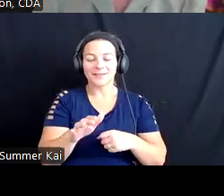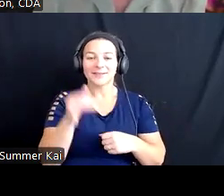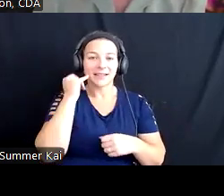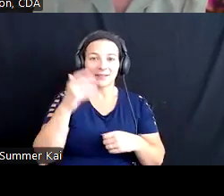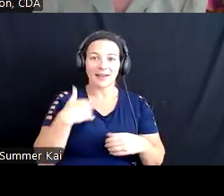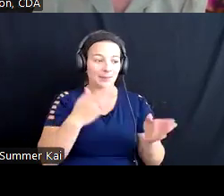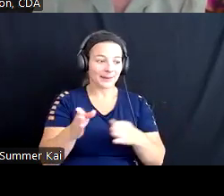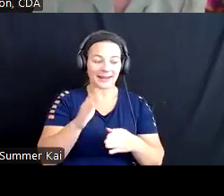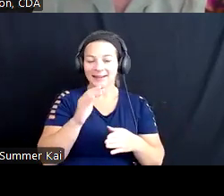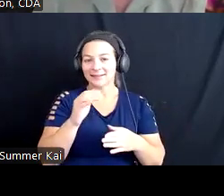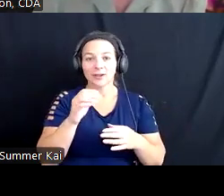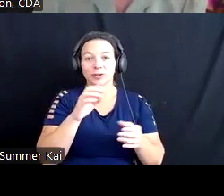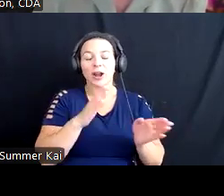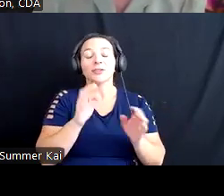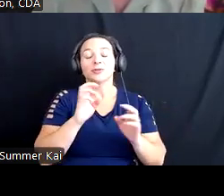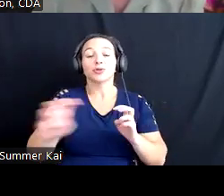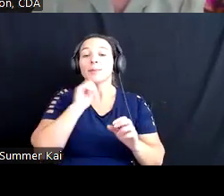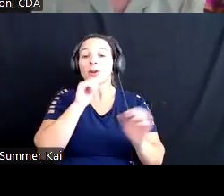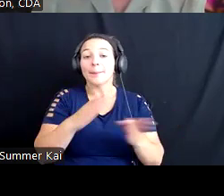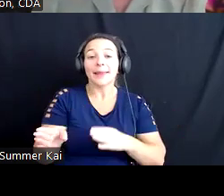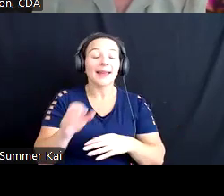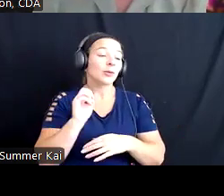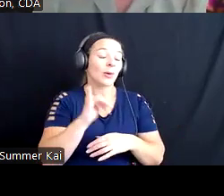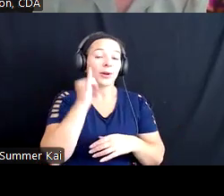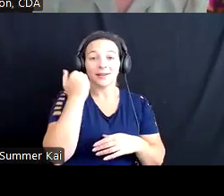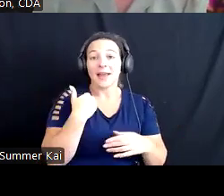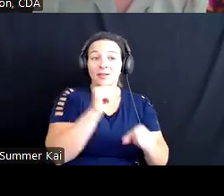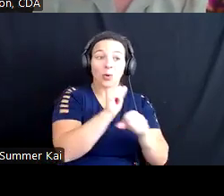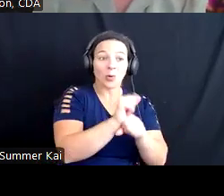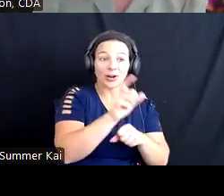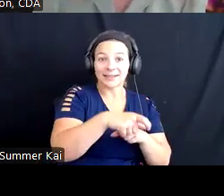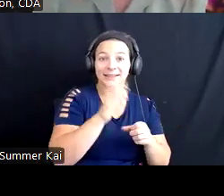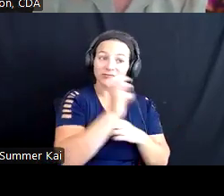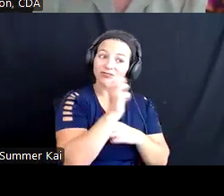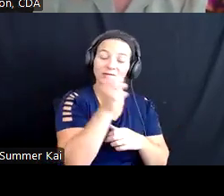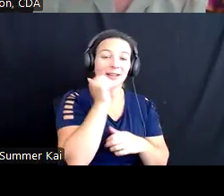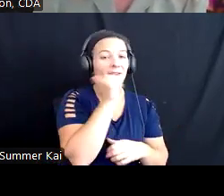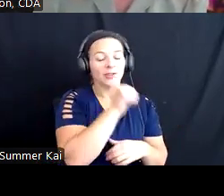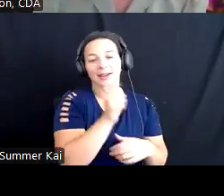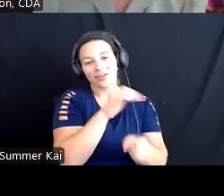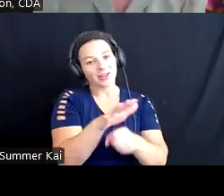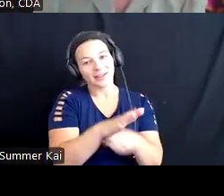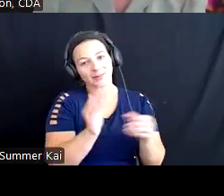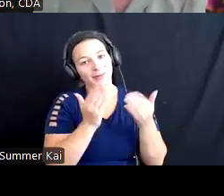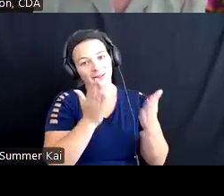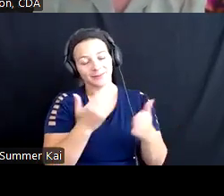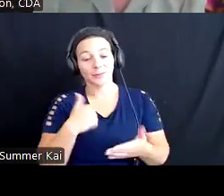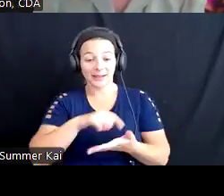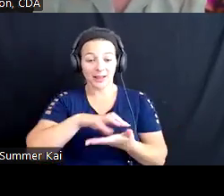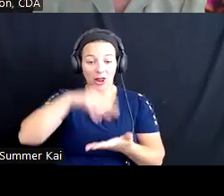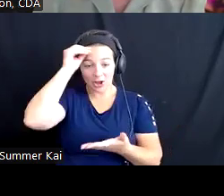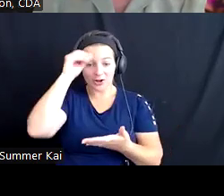may be employed and need transportation to employment. We heard often that paratransit is more concentrated in the